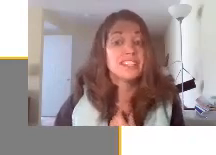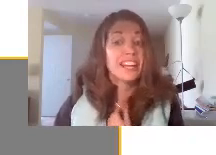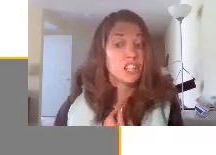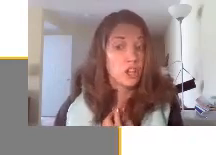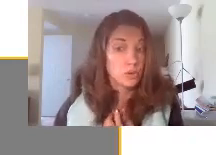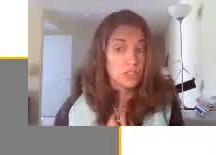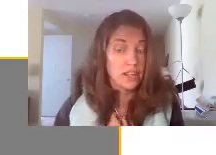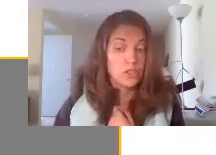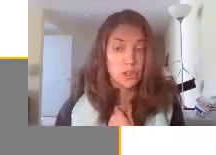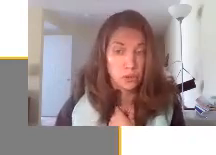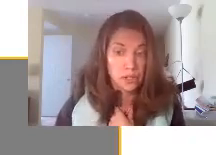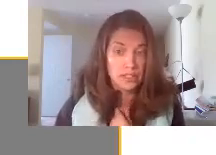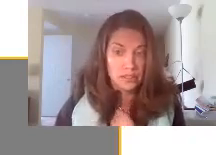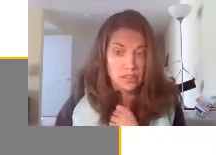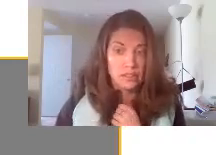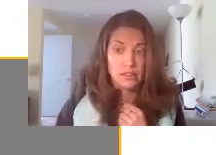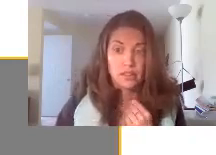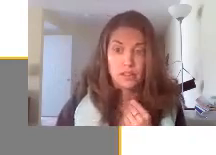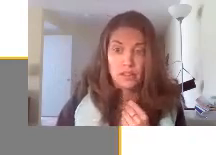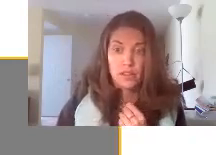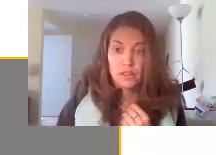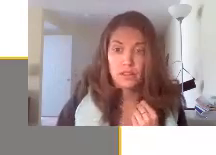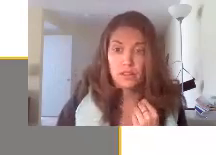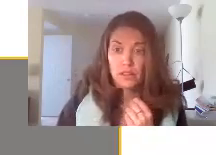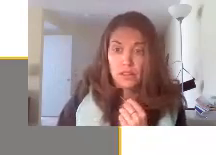loss misdiagnosed, and do we know the reasons?